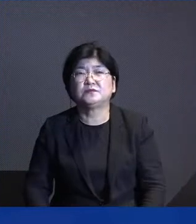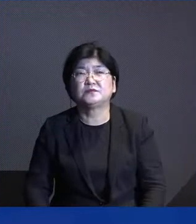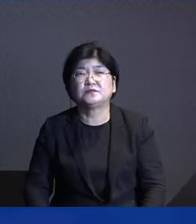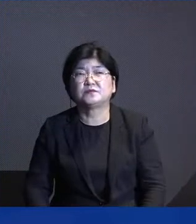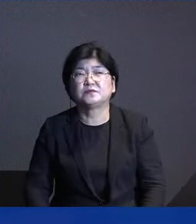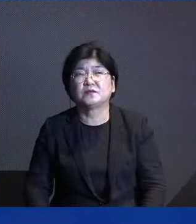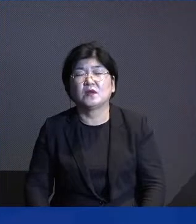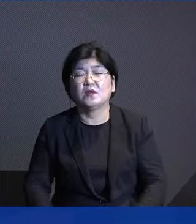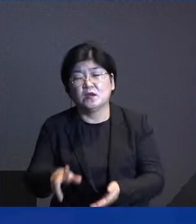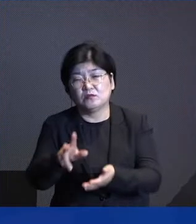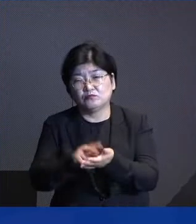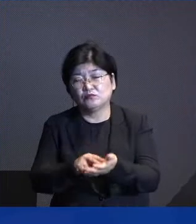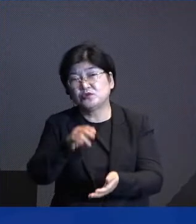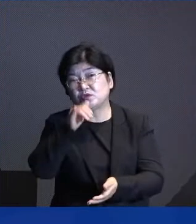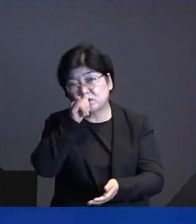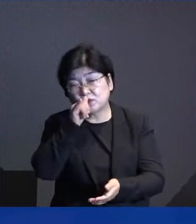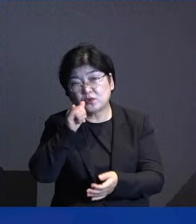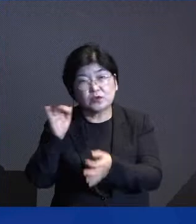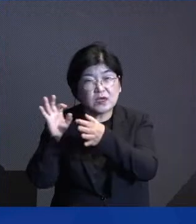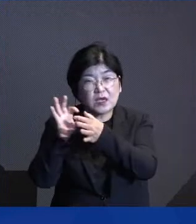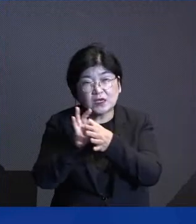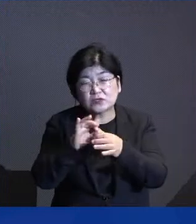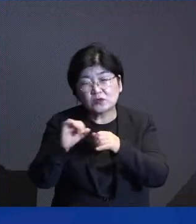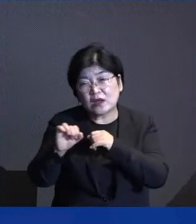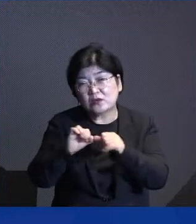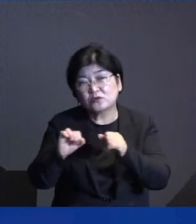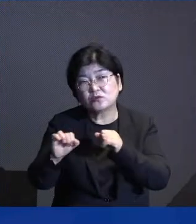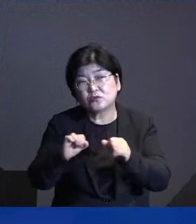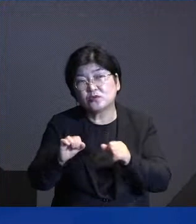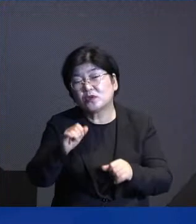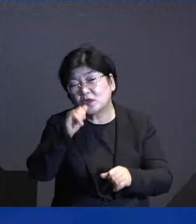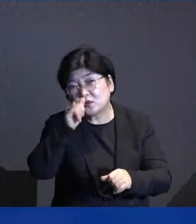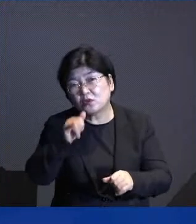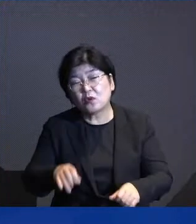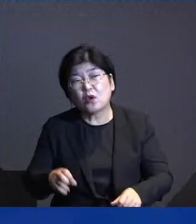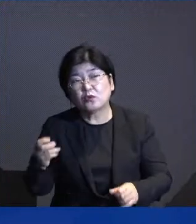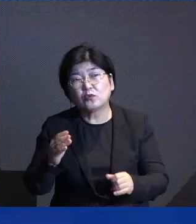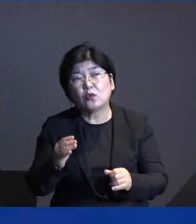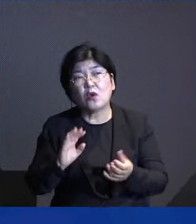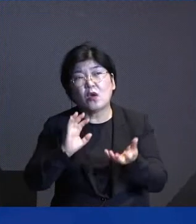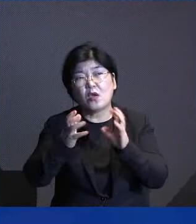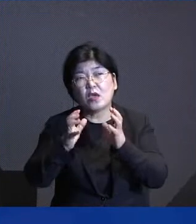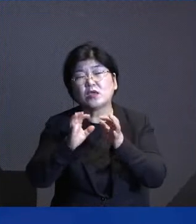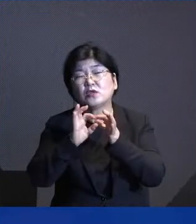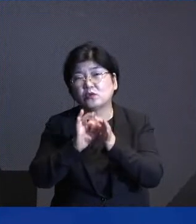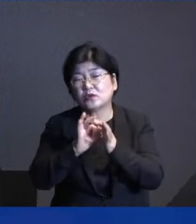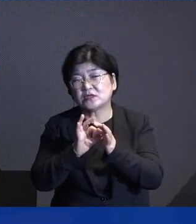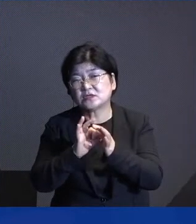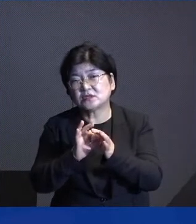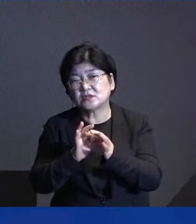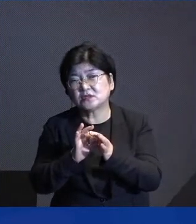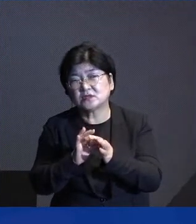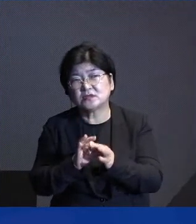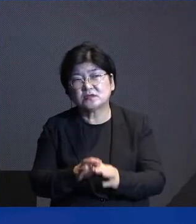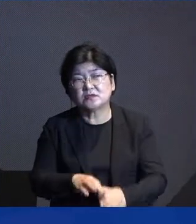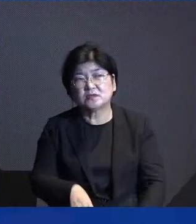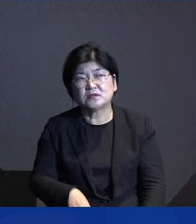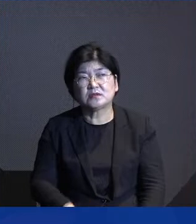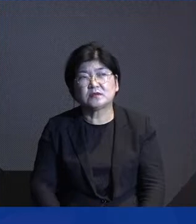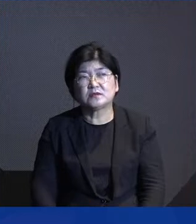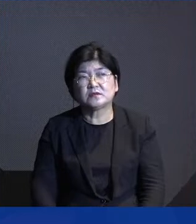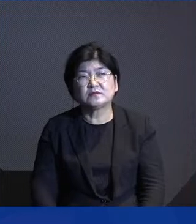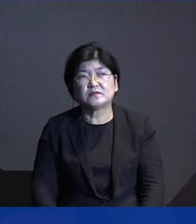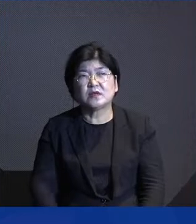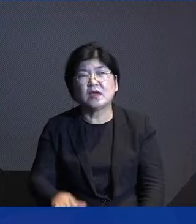I'm sure that with all of your support and with forums like AGAC, we'll be able to go ahead and make this into